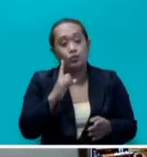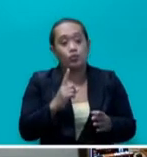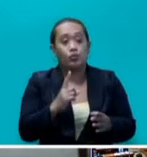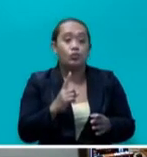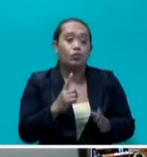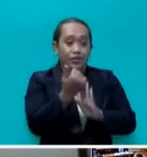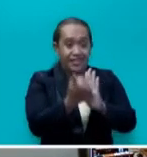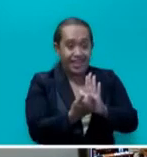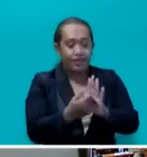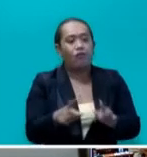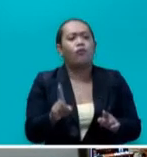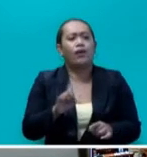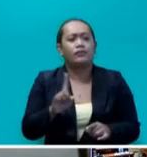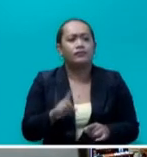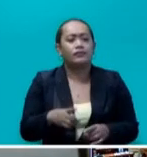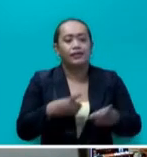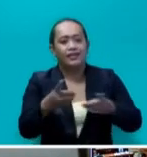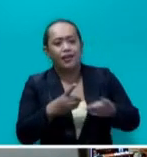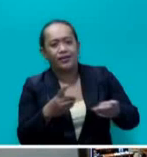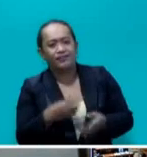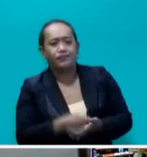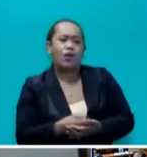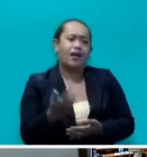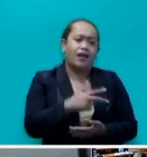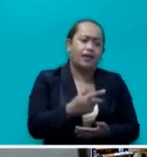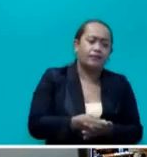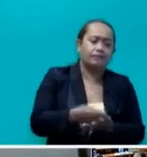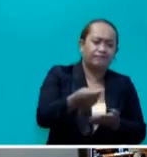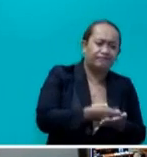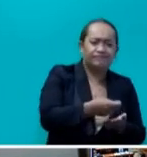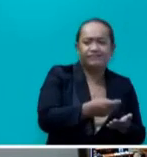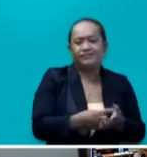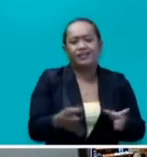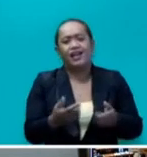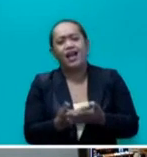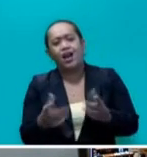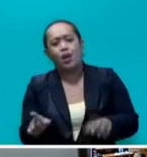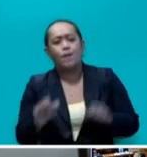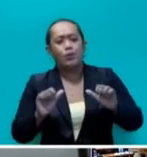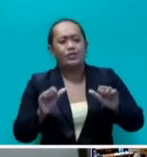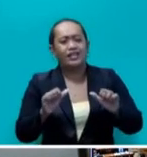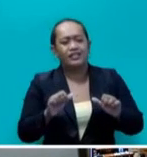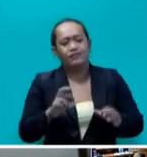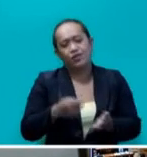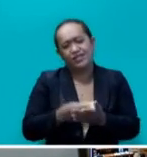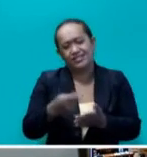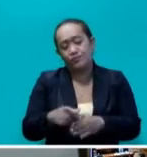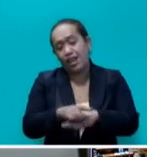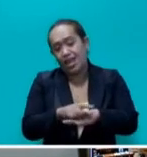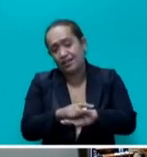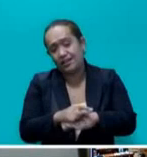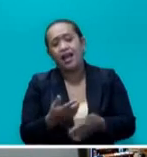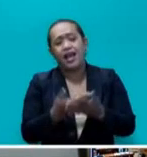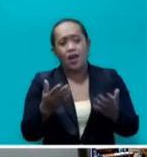written consent of the Director of Lands for any mortgage, charge, pledge, or caveat on a protected lease, or what we call a registered lease, for any